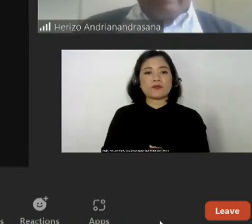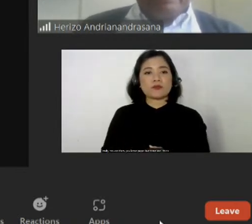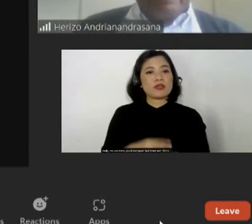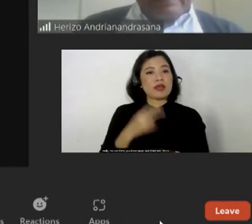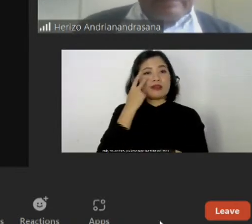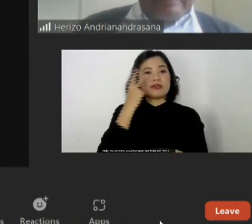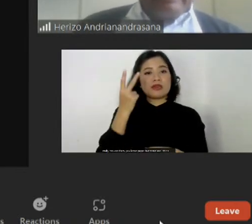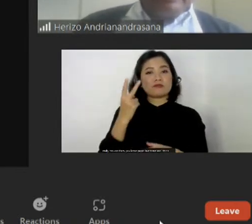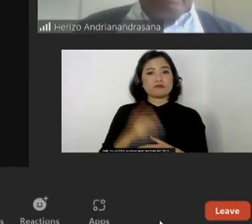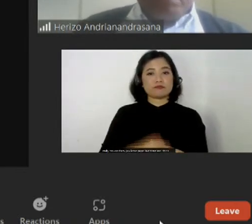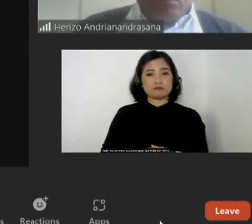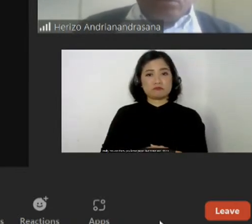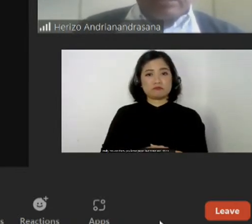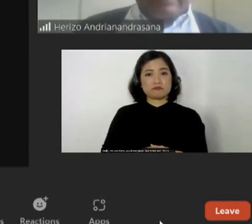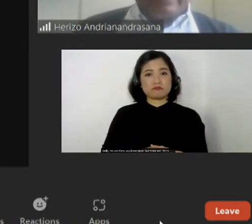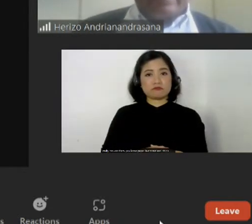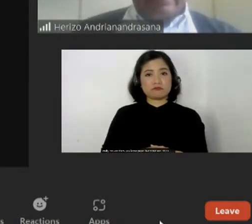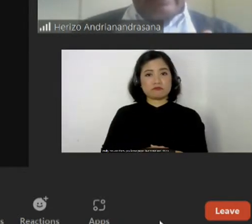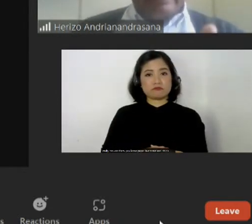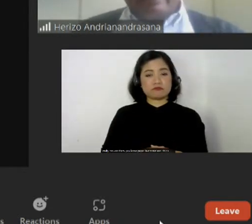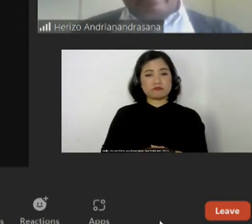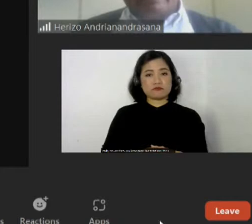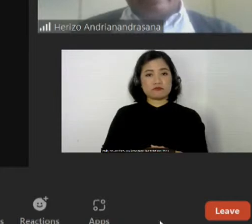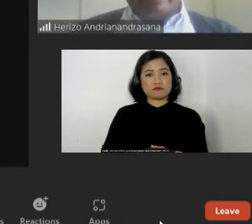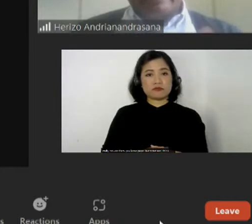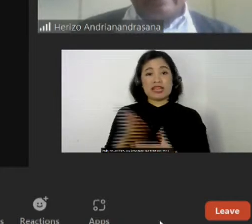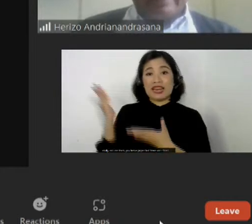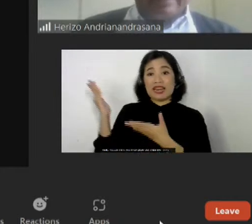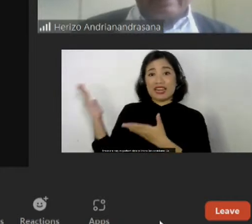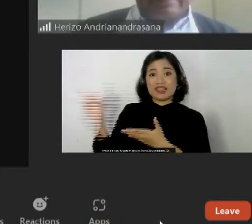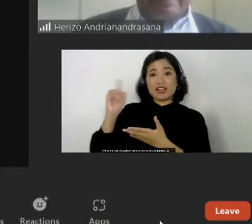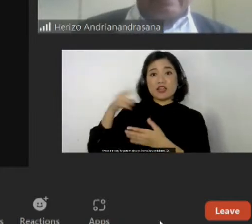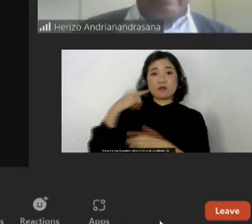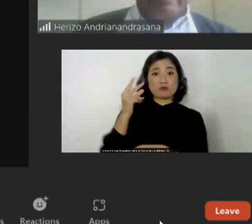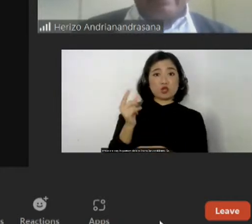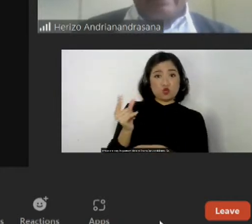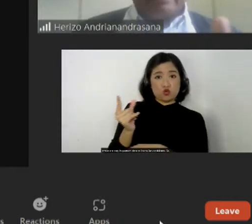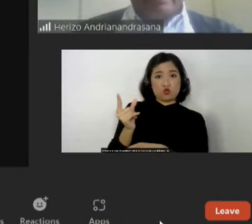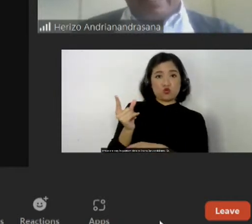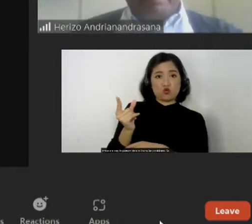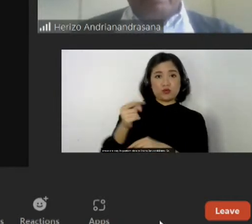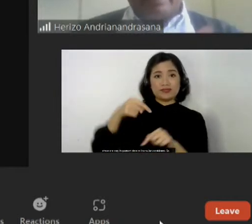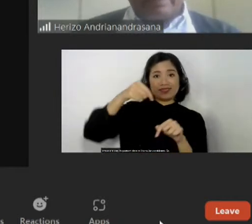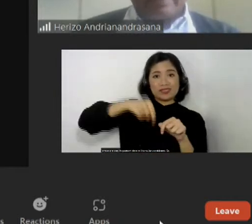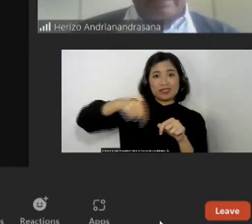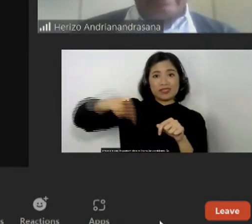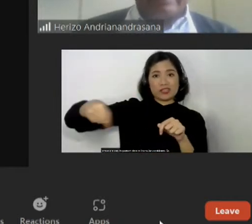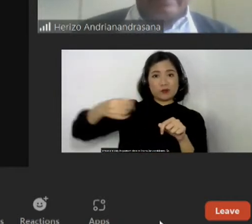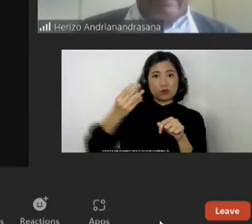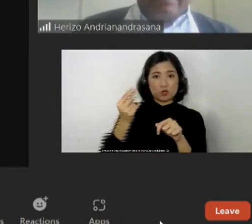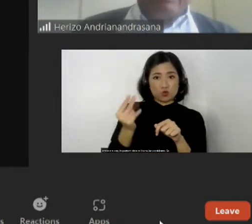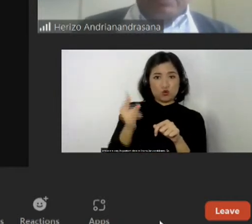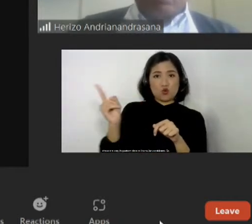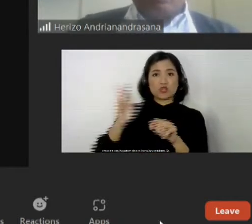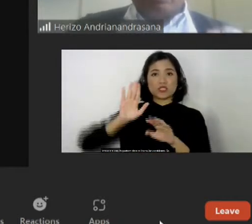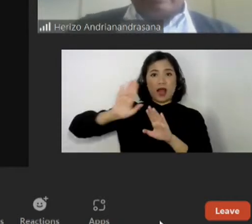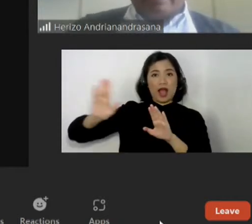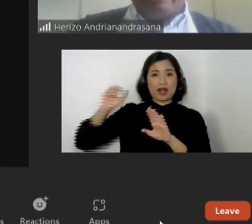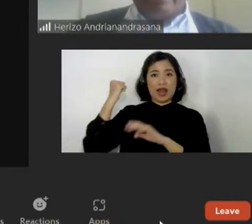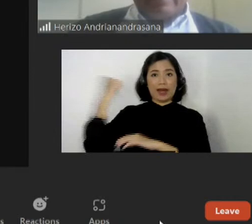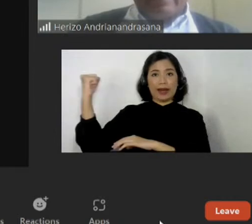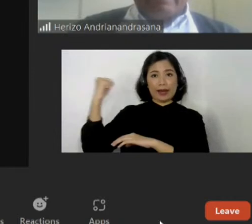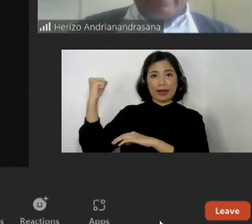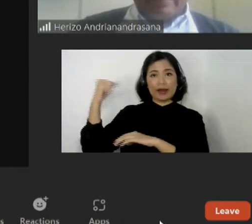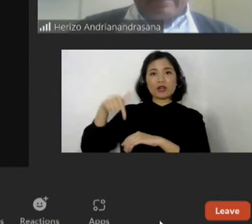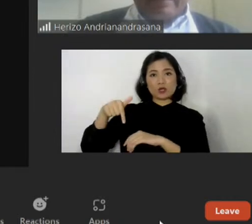at the blue dots on the left hand, the map on the left side, these blue dots